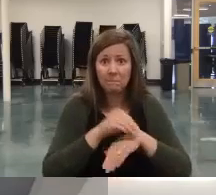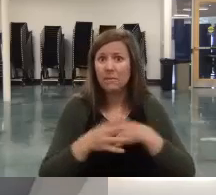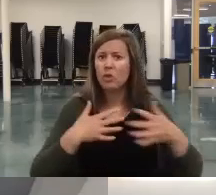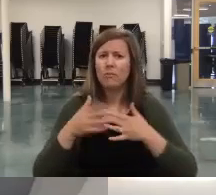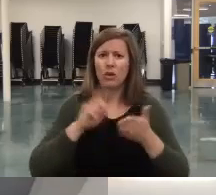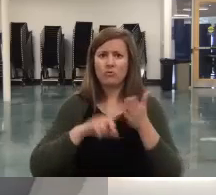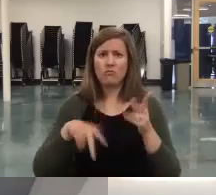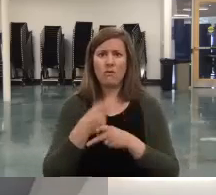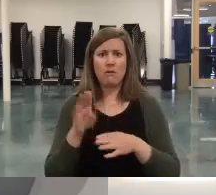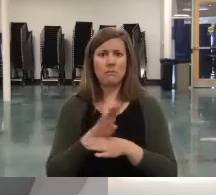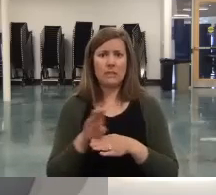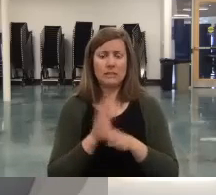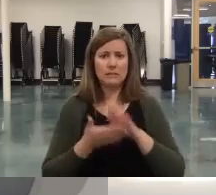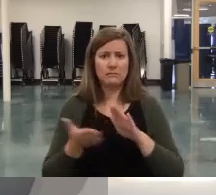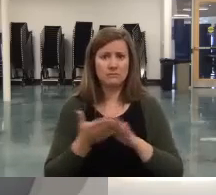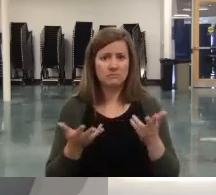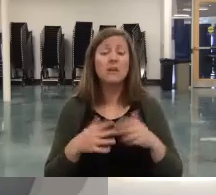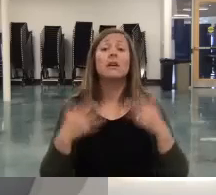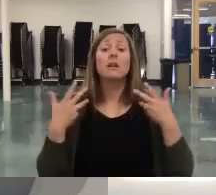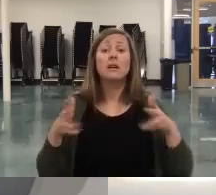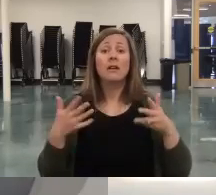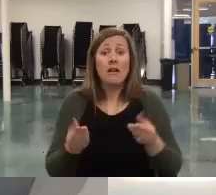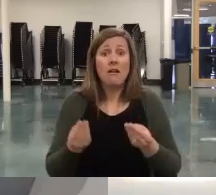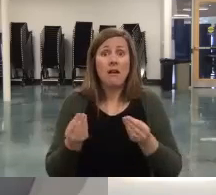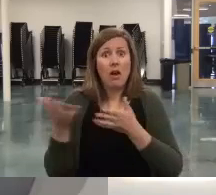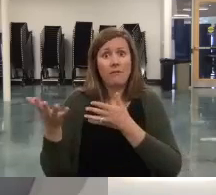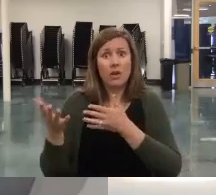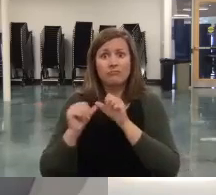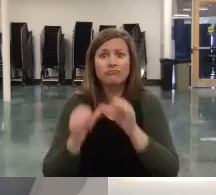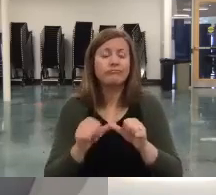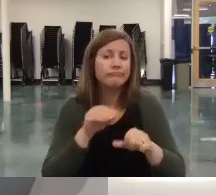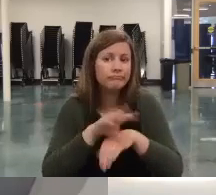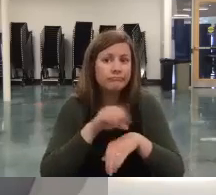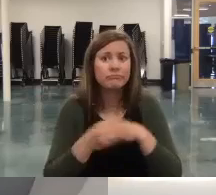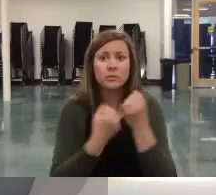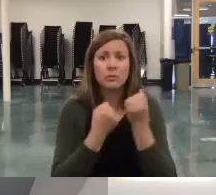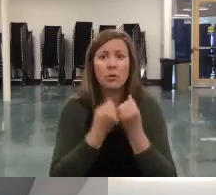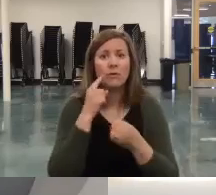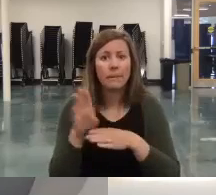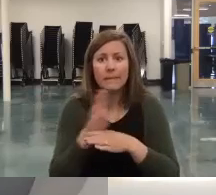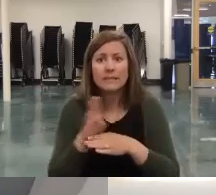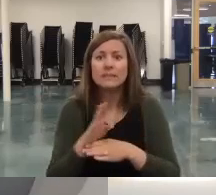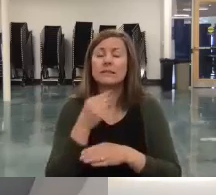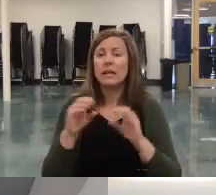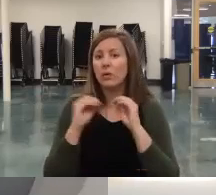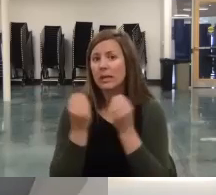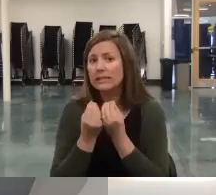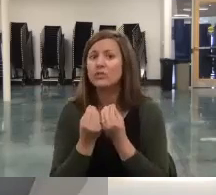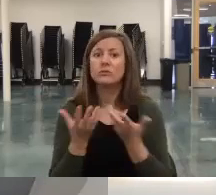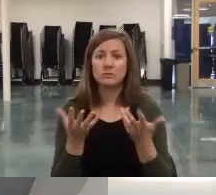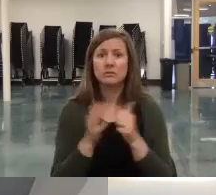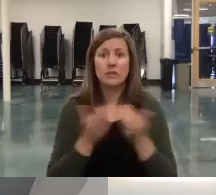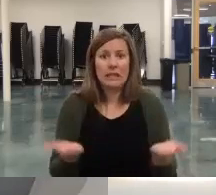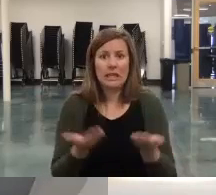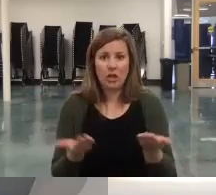business you're running, we are offering ongoing guidance and support to businesses and organizations here at